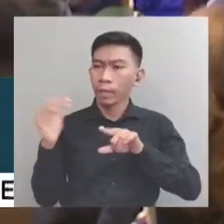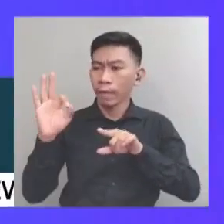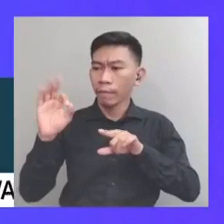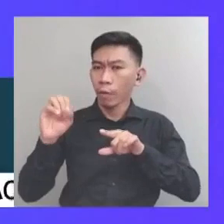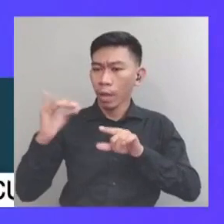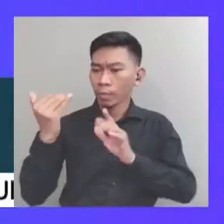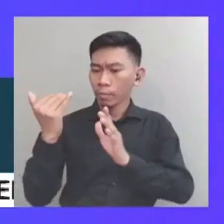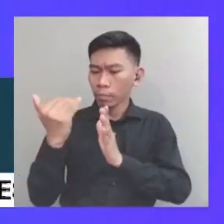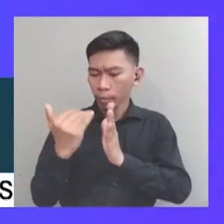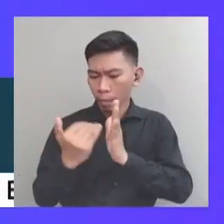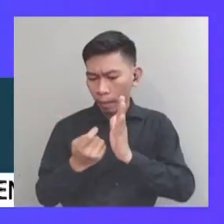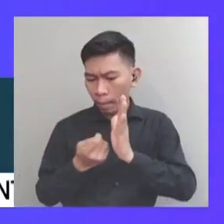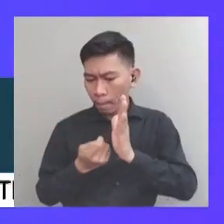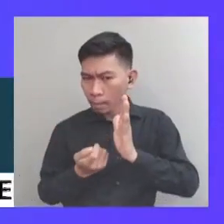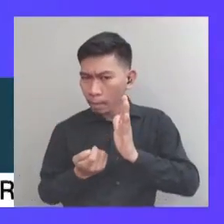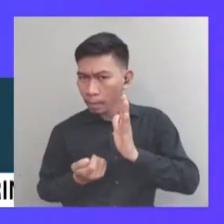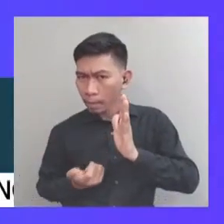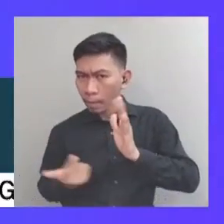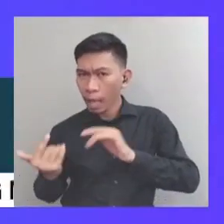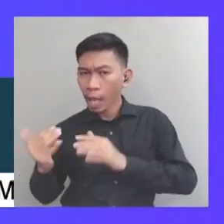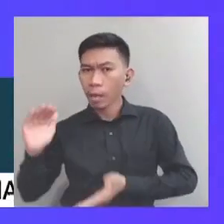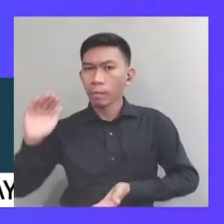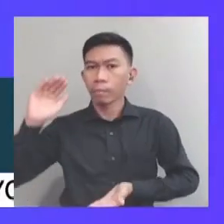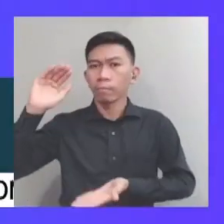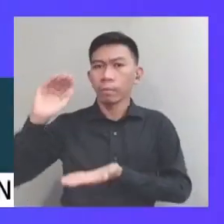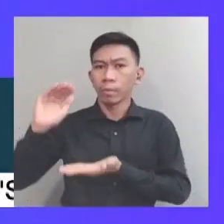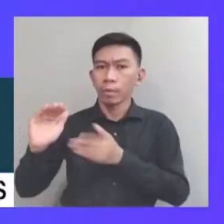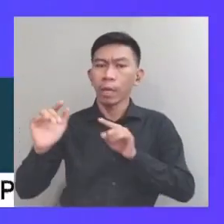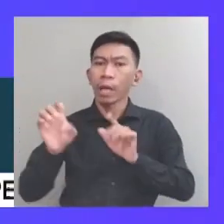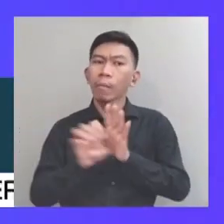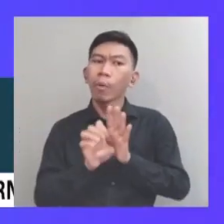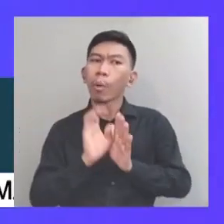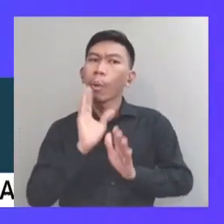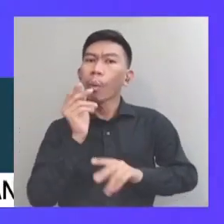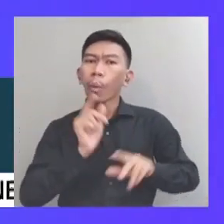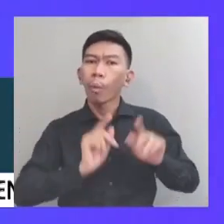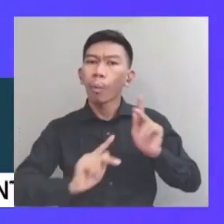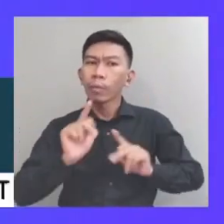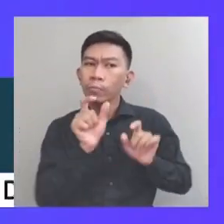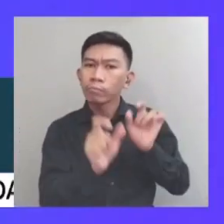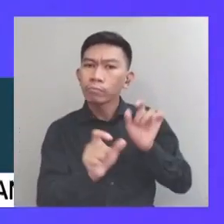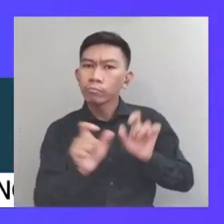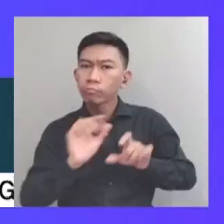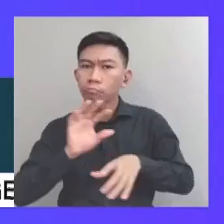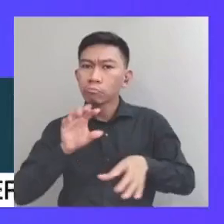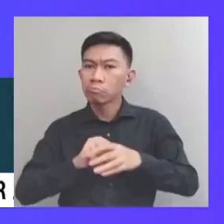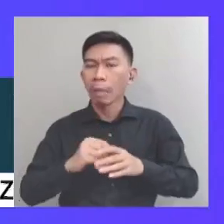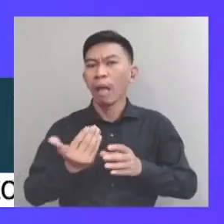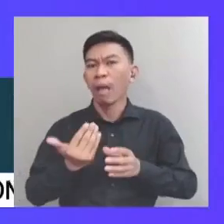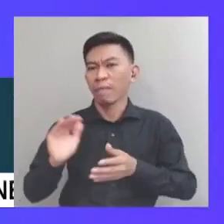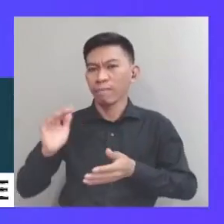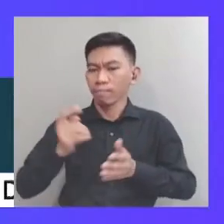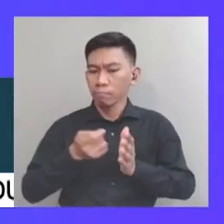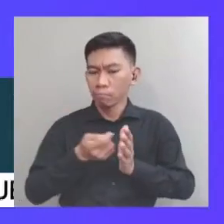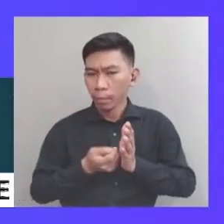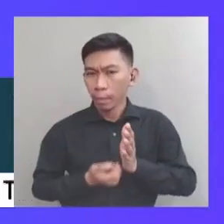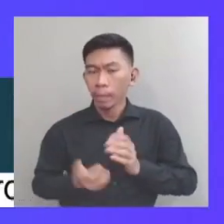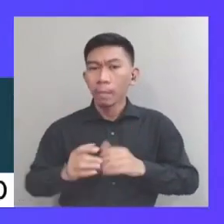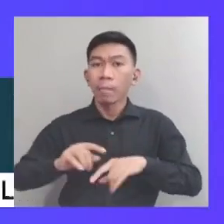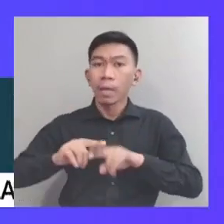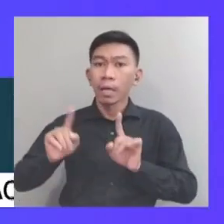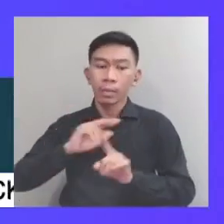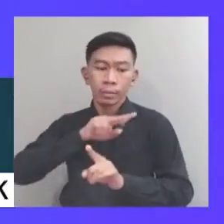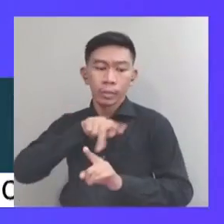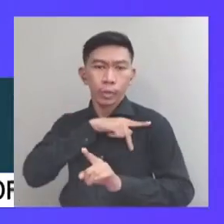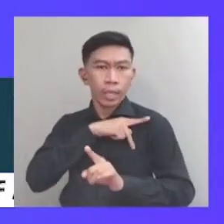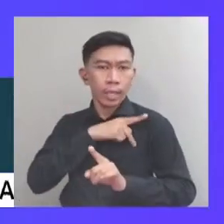and health records of certain individuals. The government document underscored that personal information may only be disclosed to the